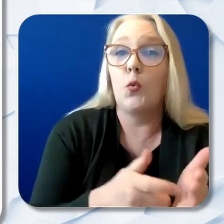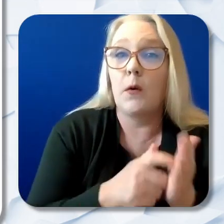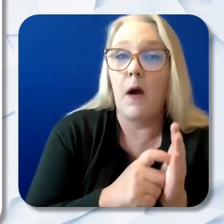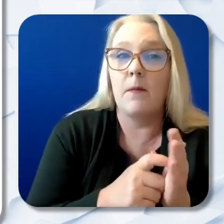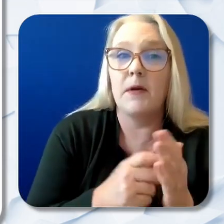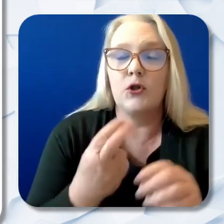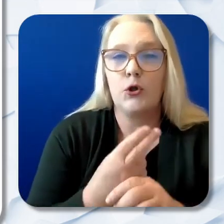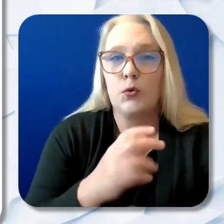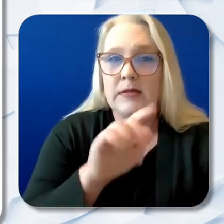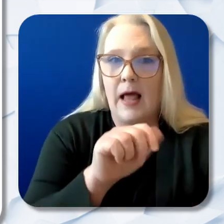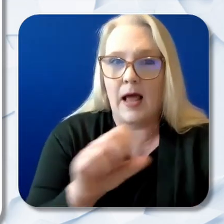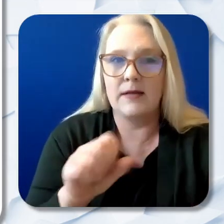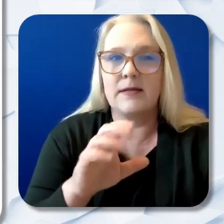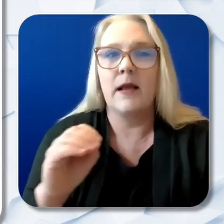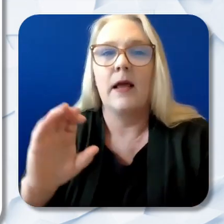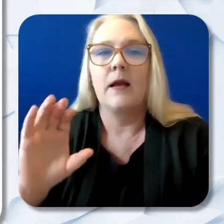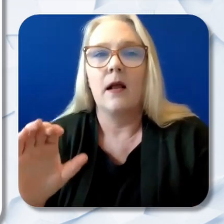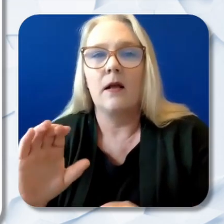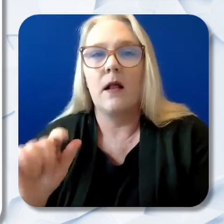to Title V regulations.